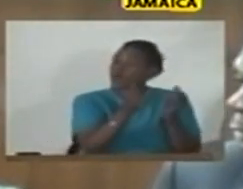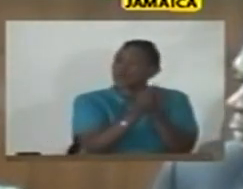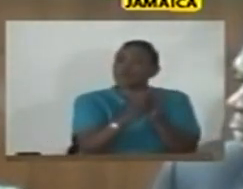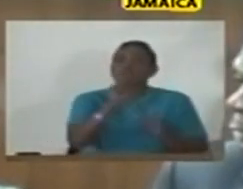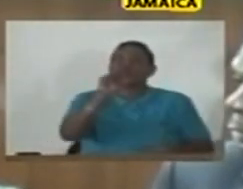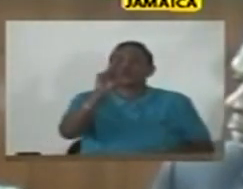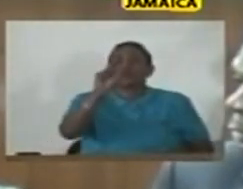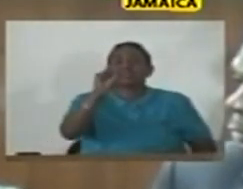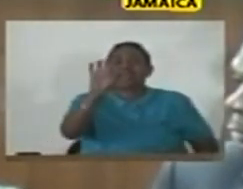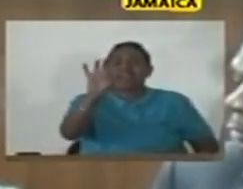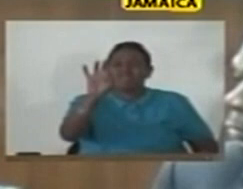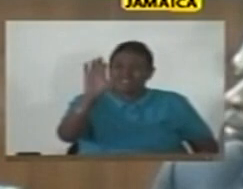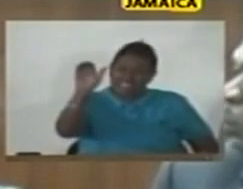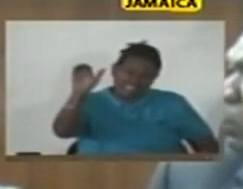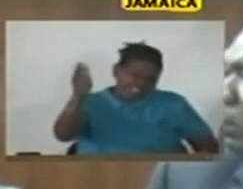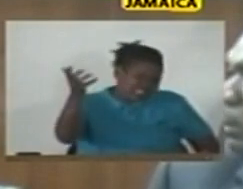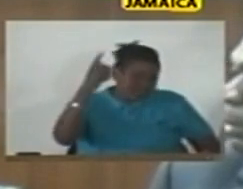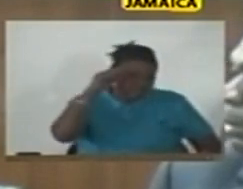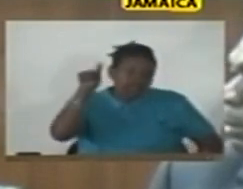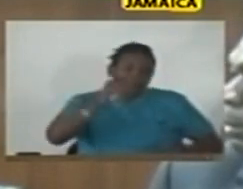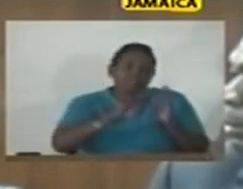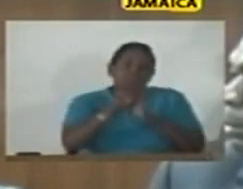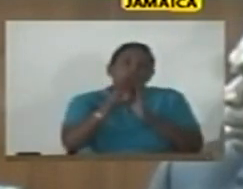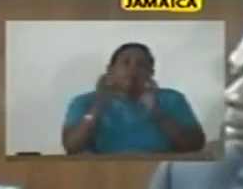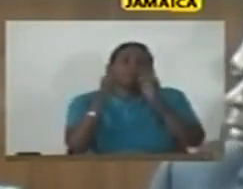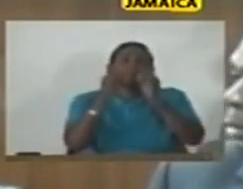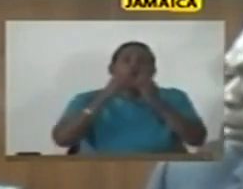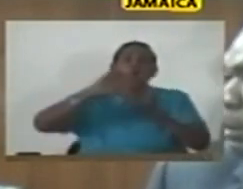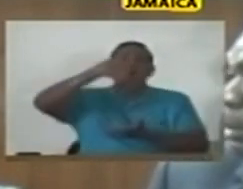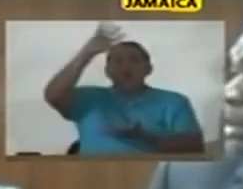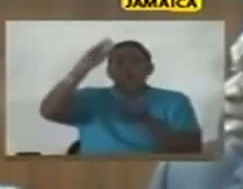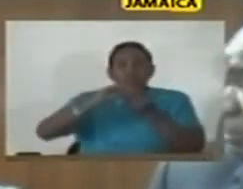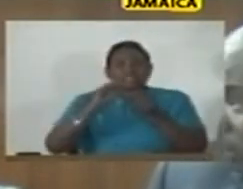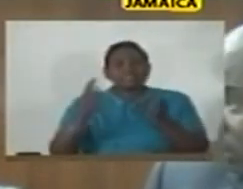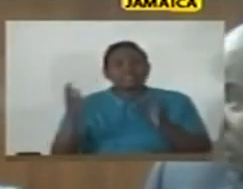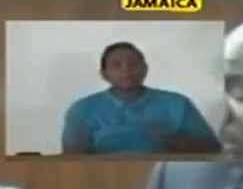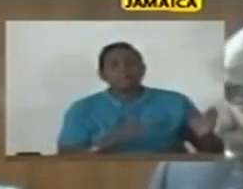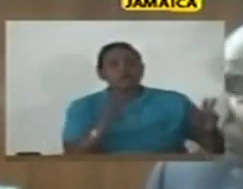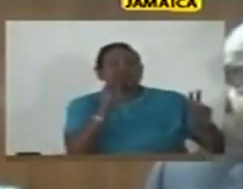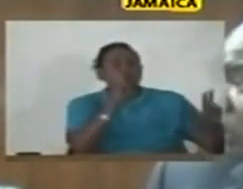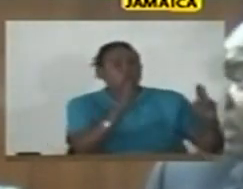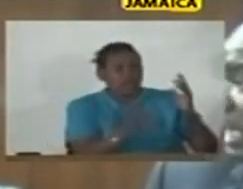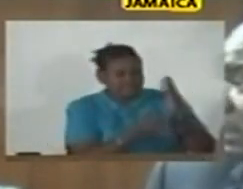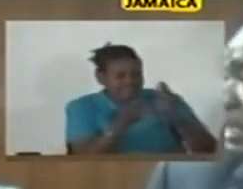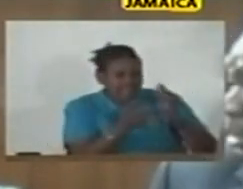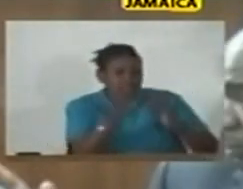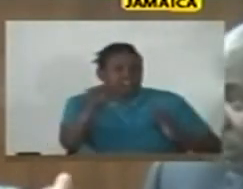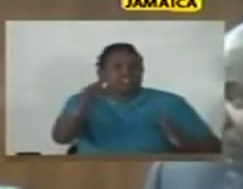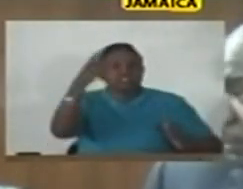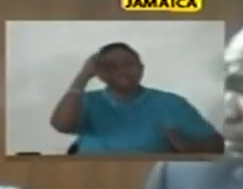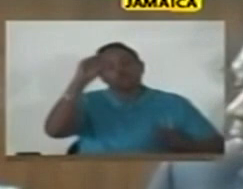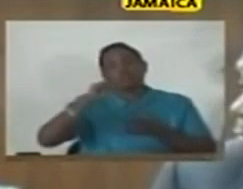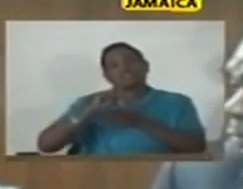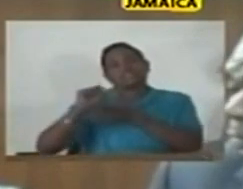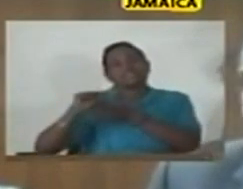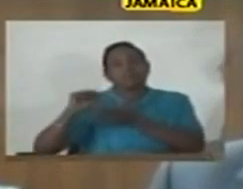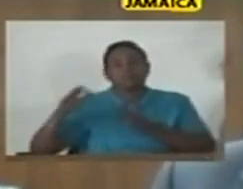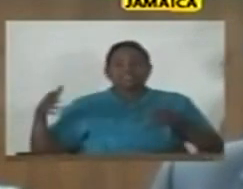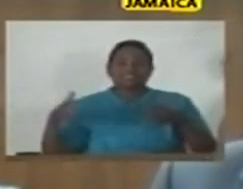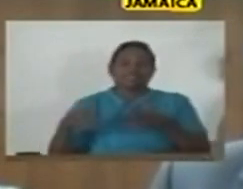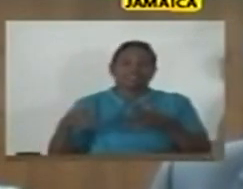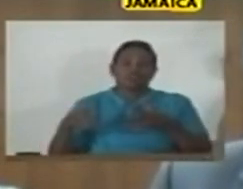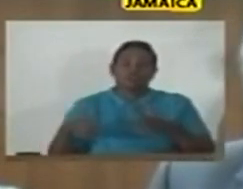Universal Service Fund for them to develop more holistic plans to address the technological needs of the disability